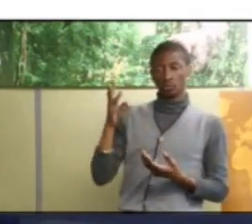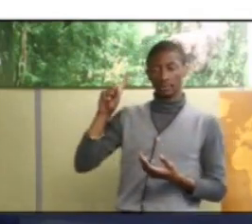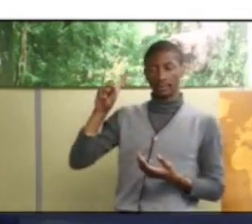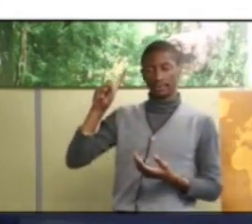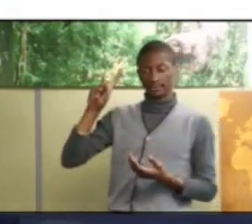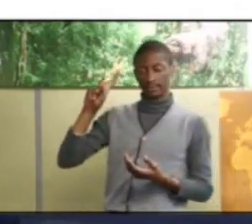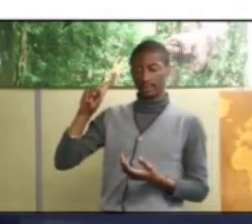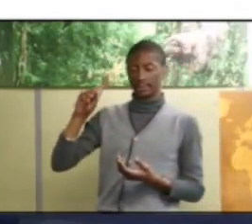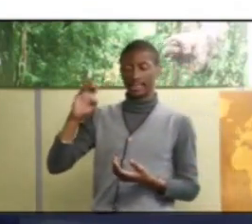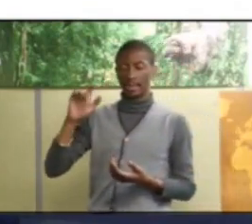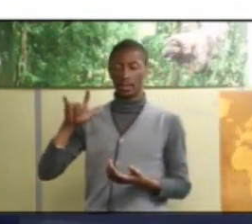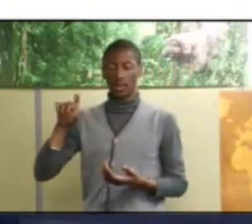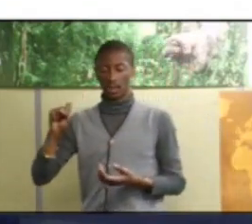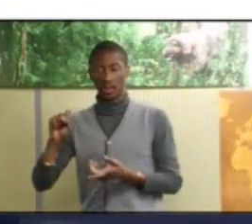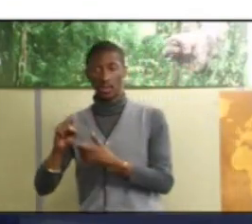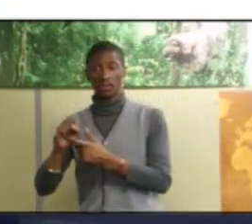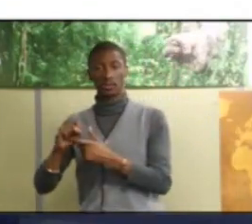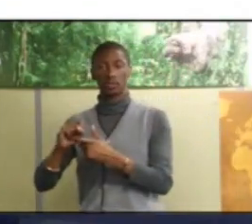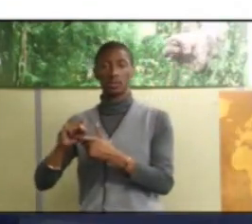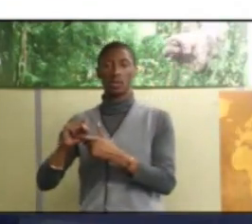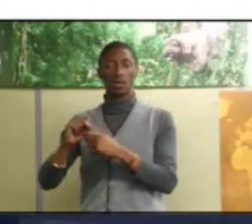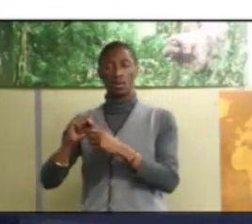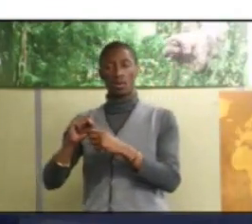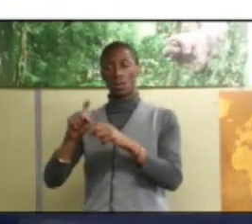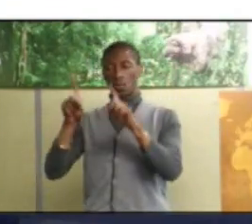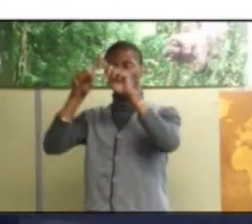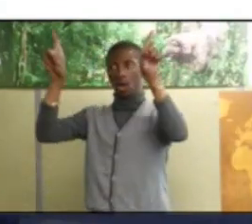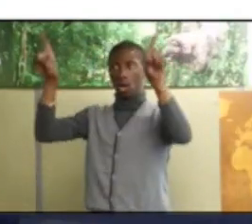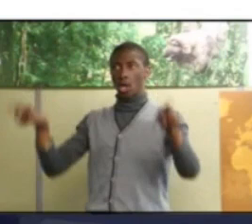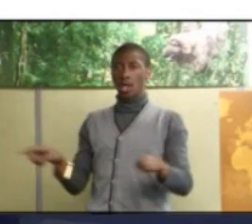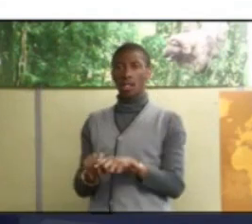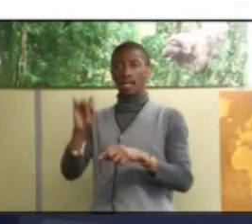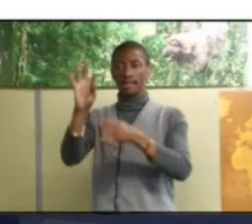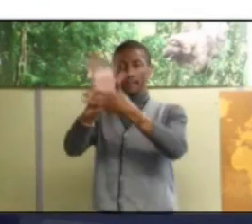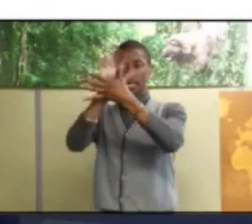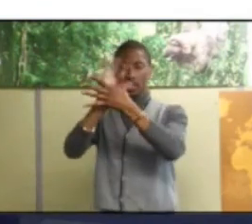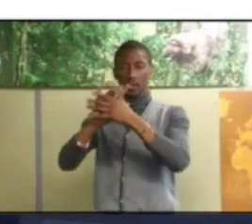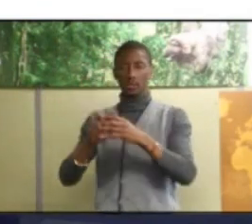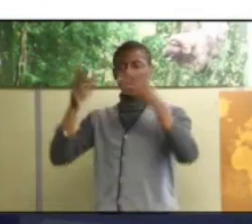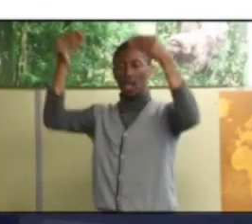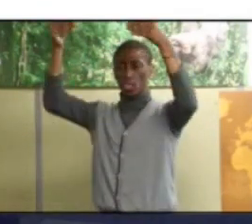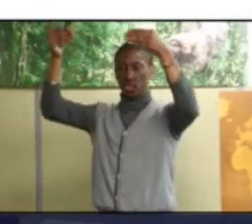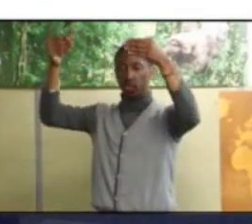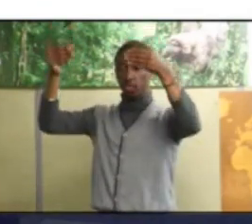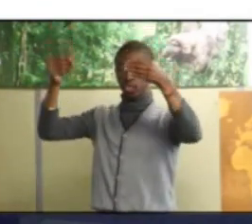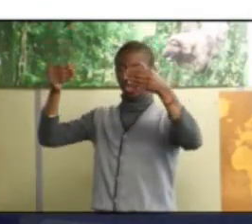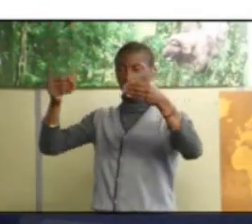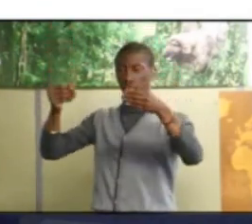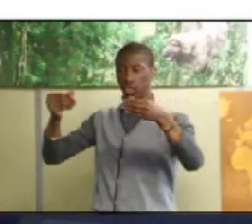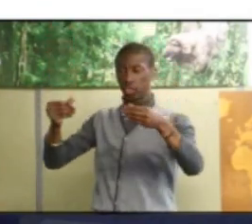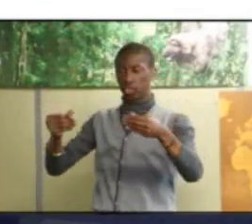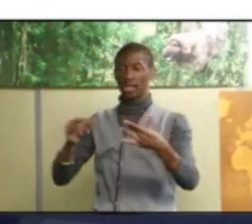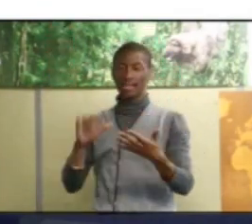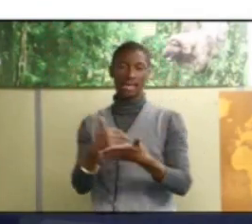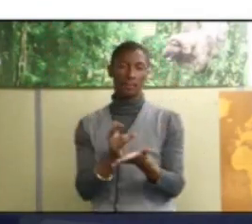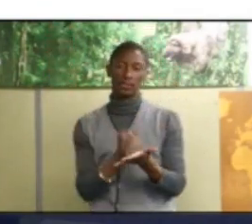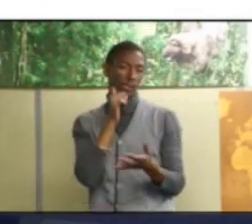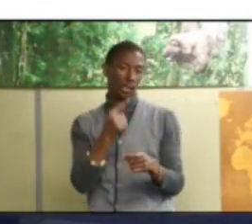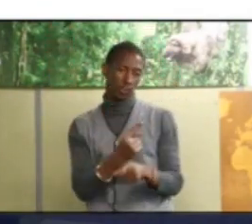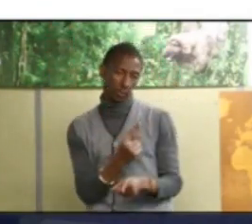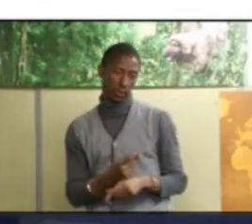and did a bunch of stuff, it might not be appropriate. I've seen some